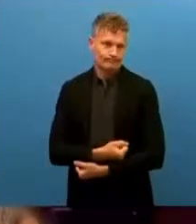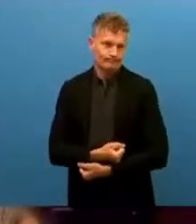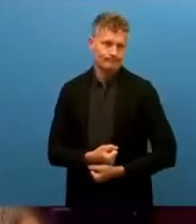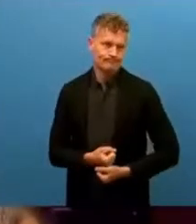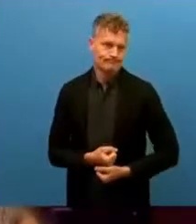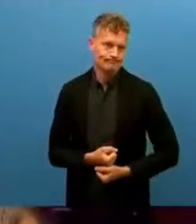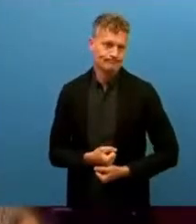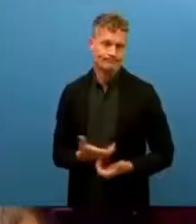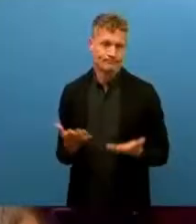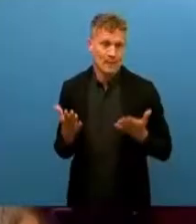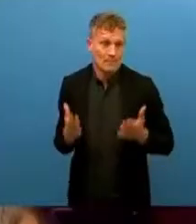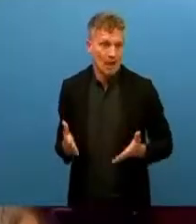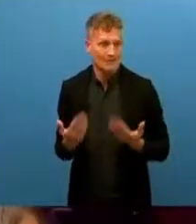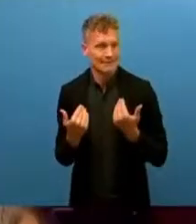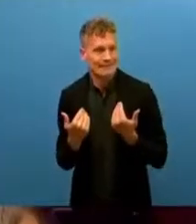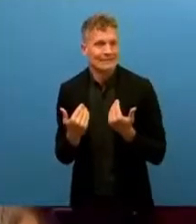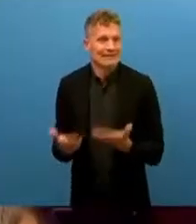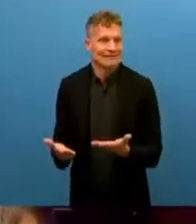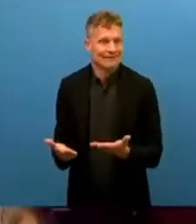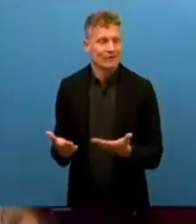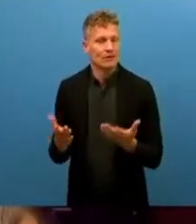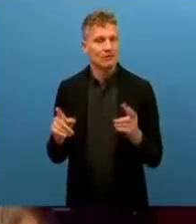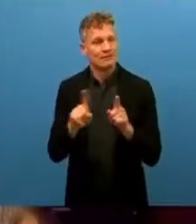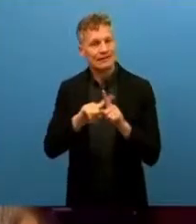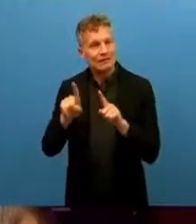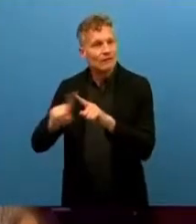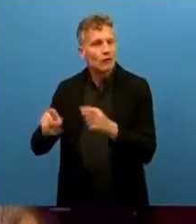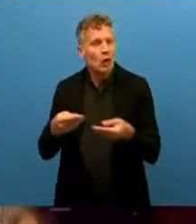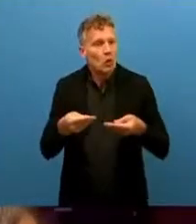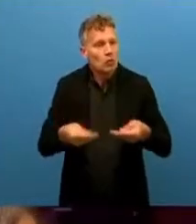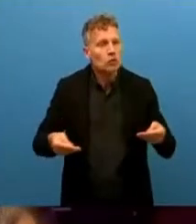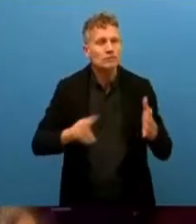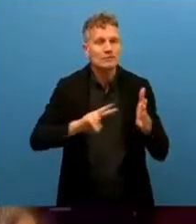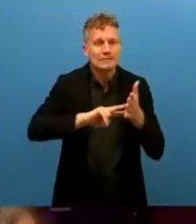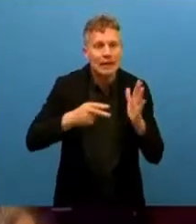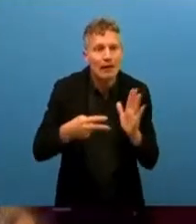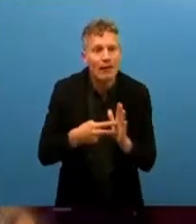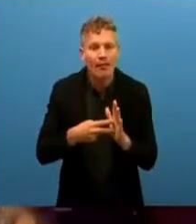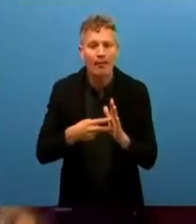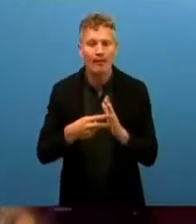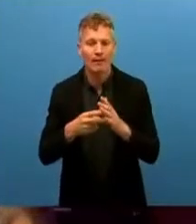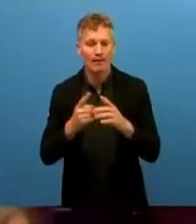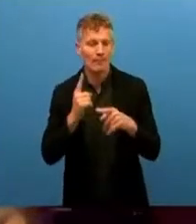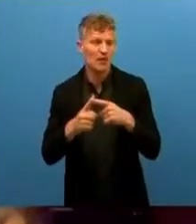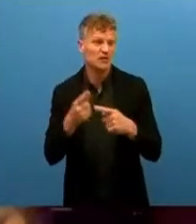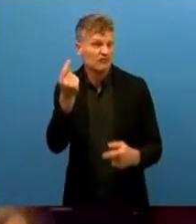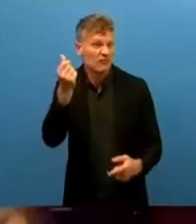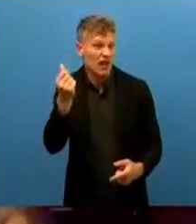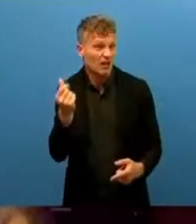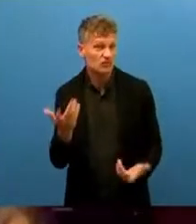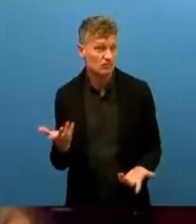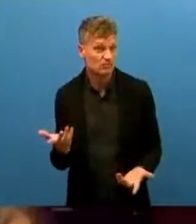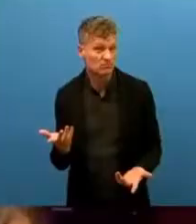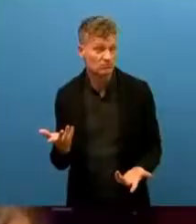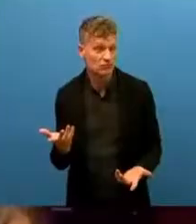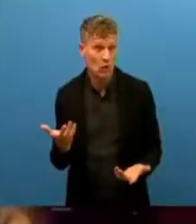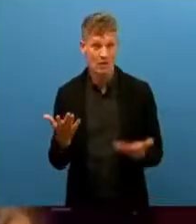vital. As we continue today's dialogue, our aim is